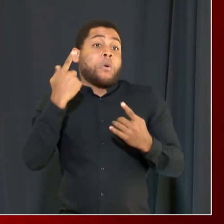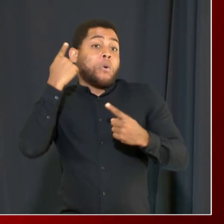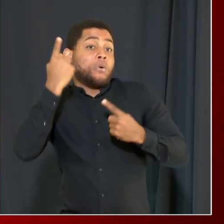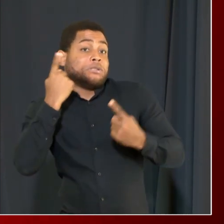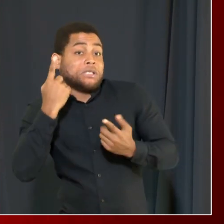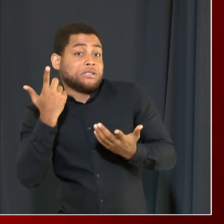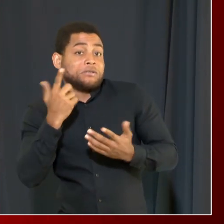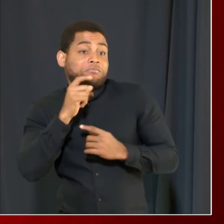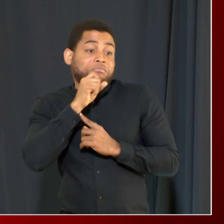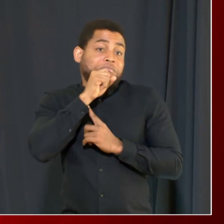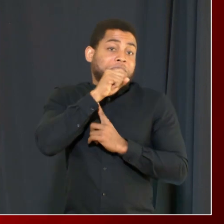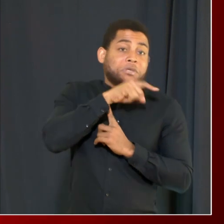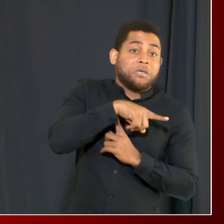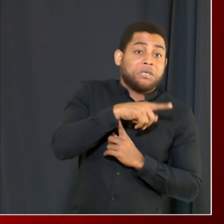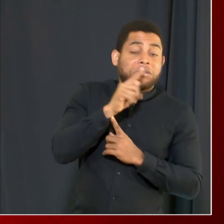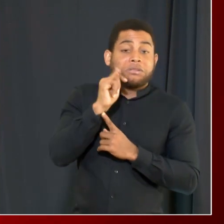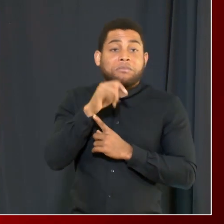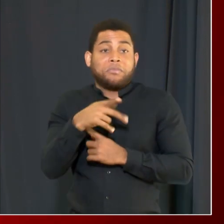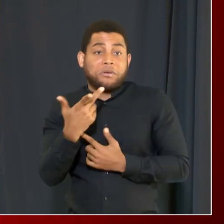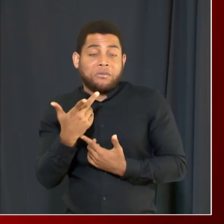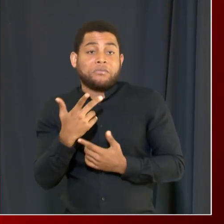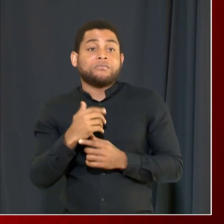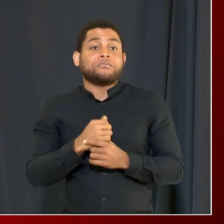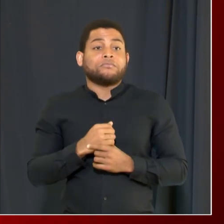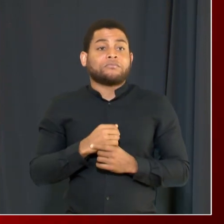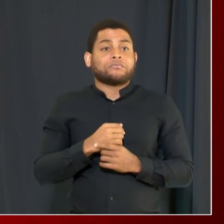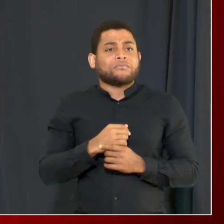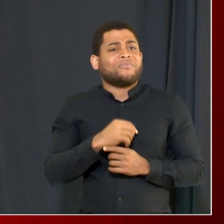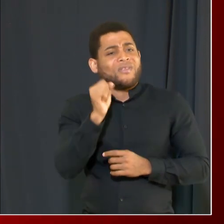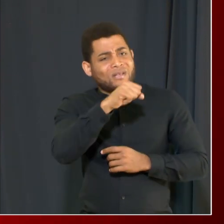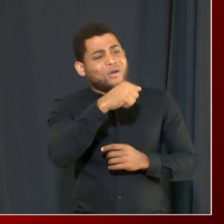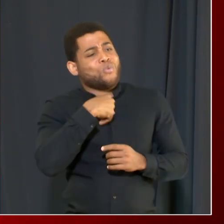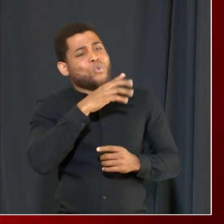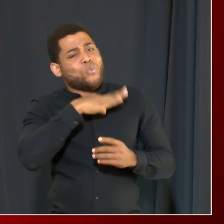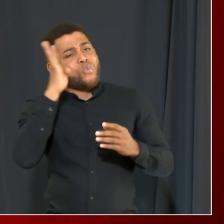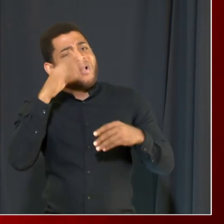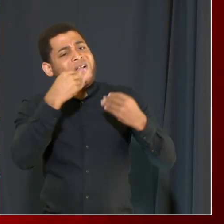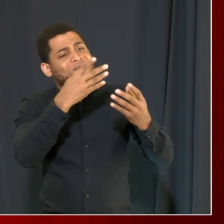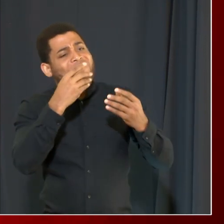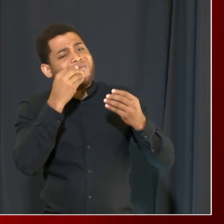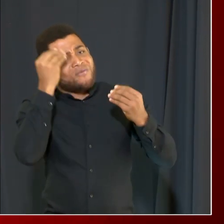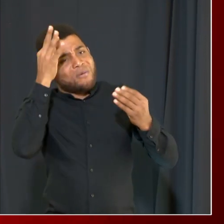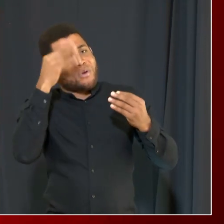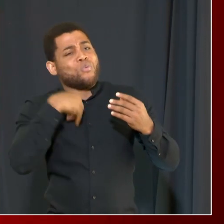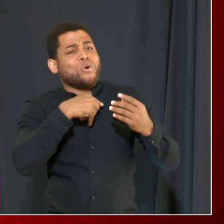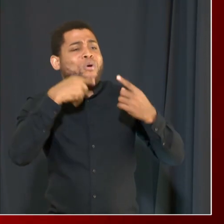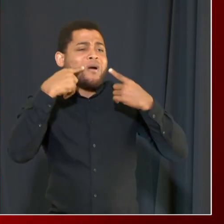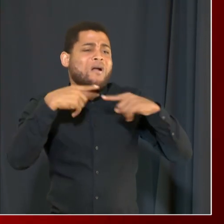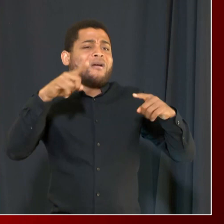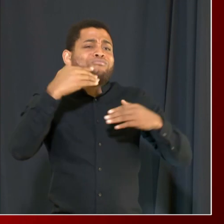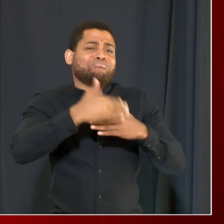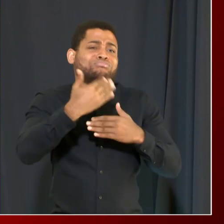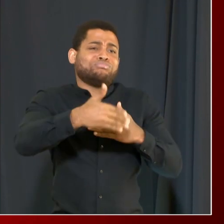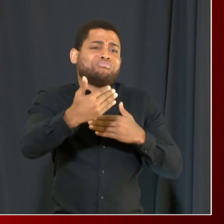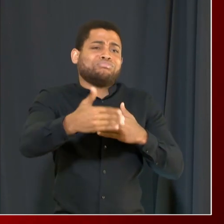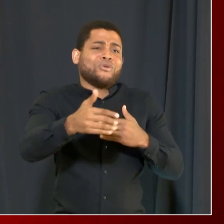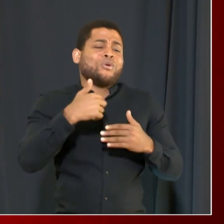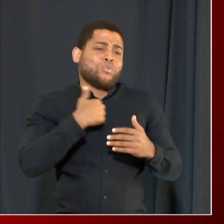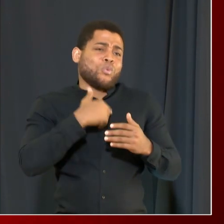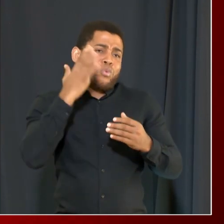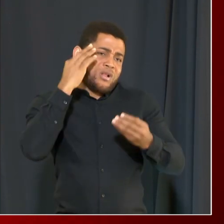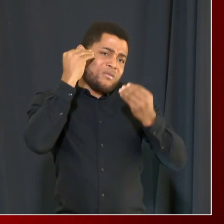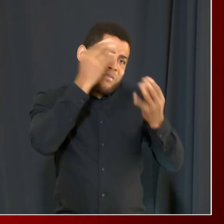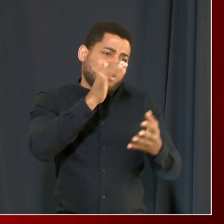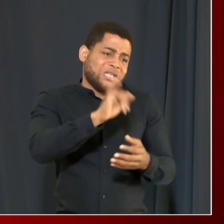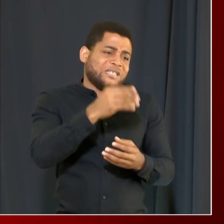program. Yeah. We'll get that out to you to be more. We announce it every now and then, but it is a